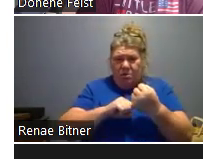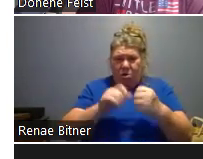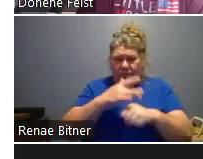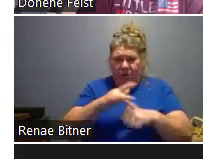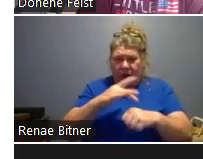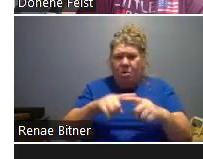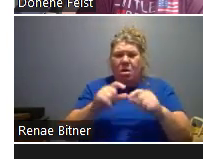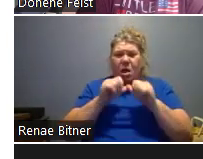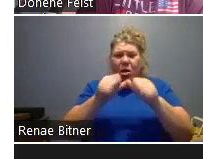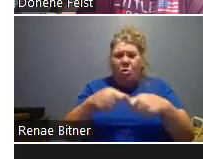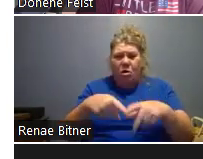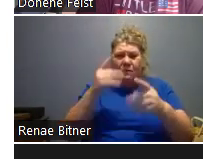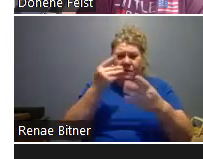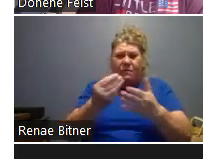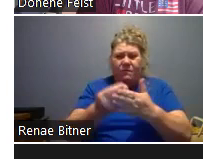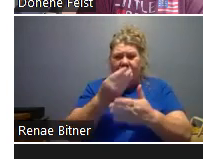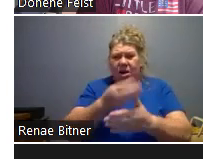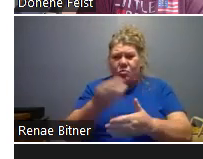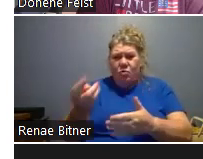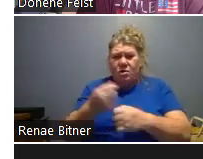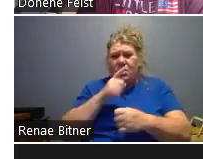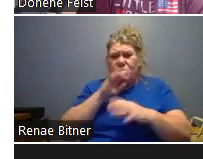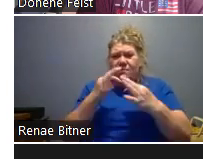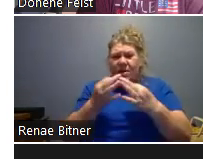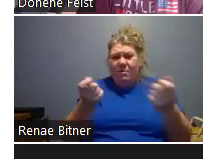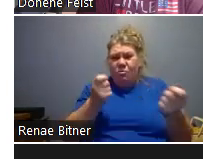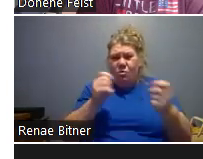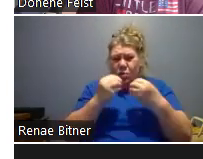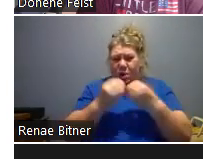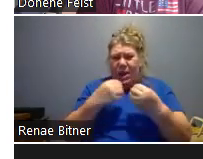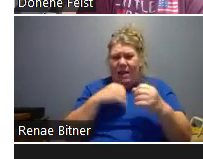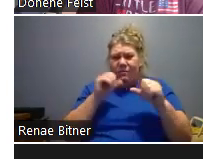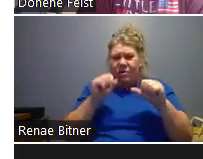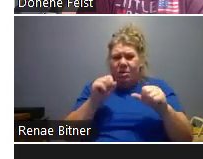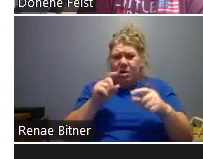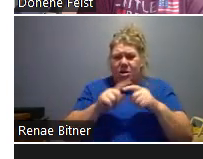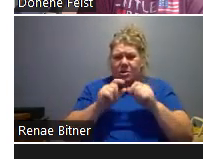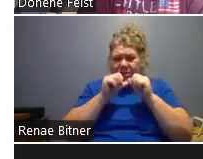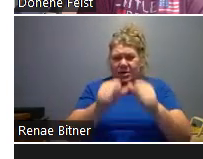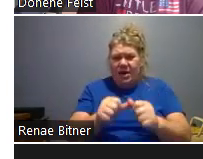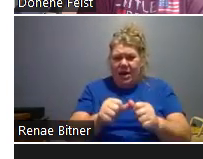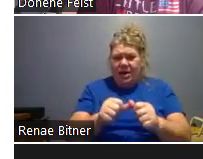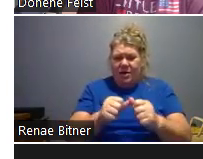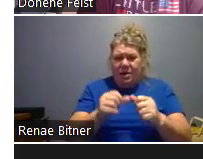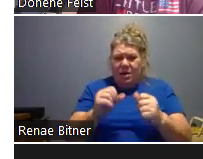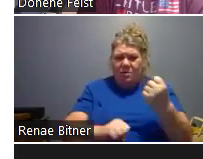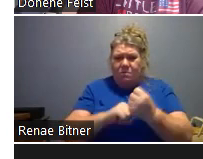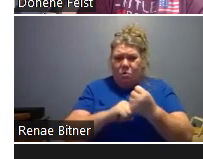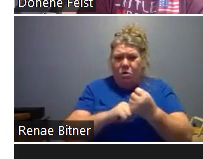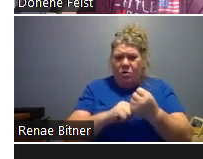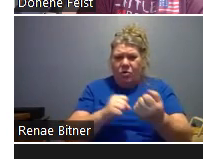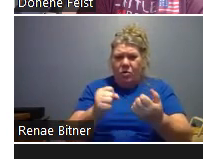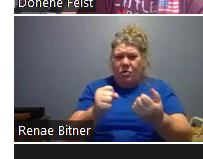opportunities for funding and resources to ensure that family-run organizations have the capacity to sustain and support they